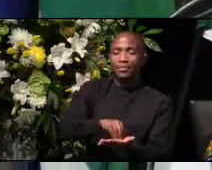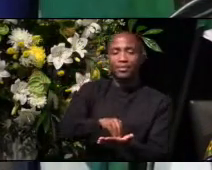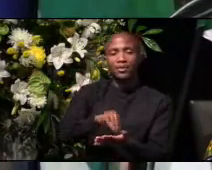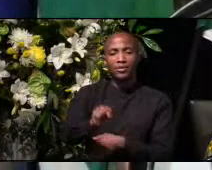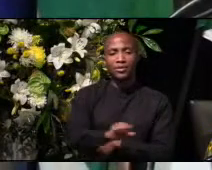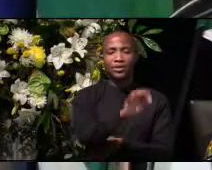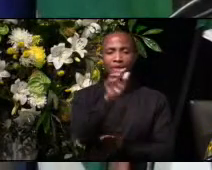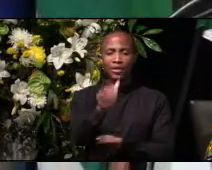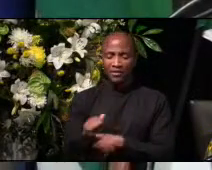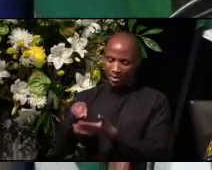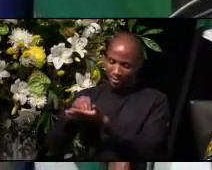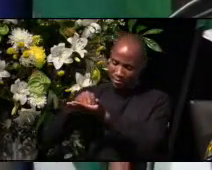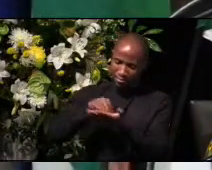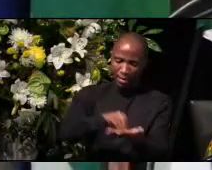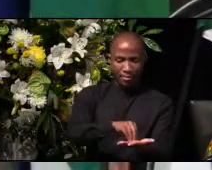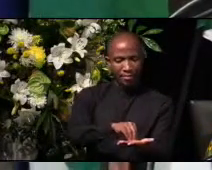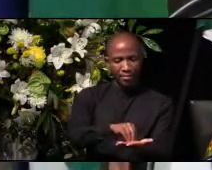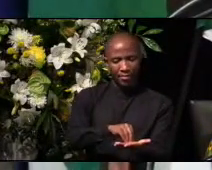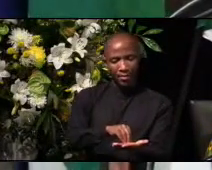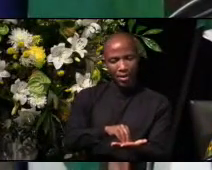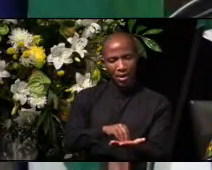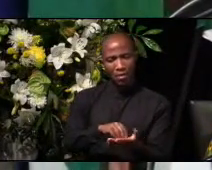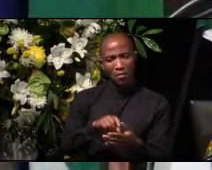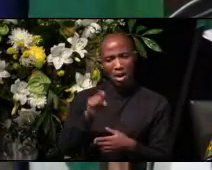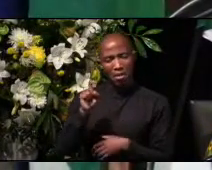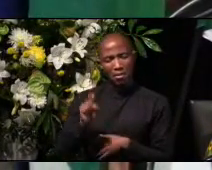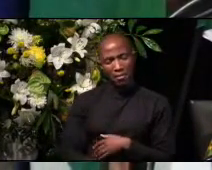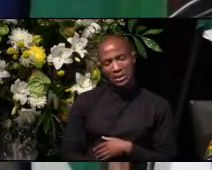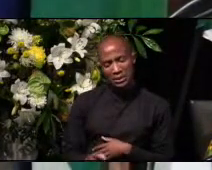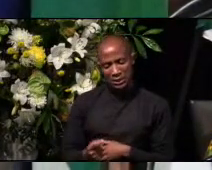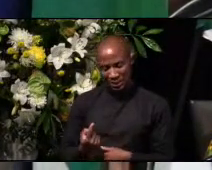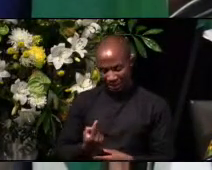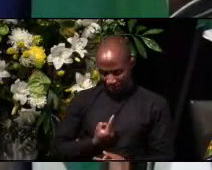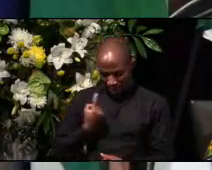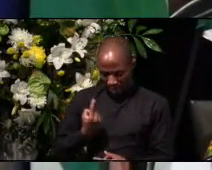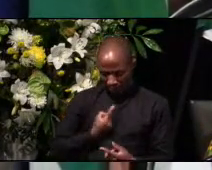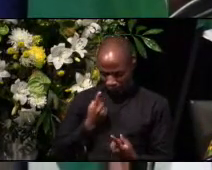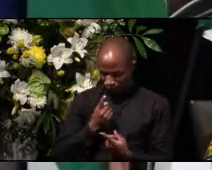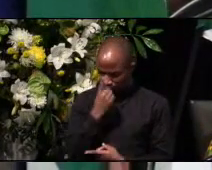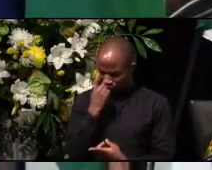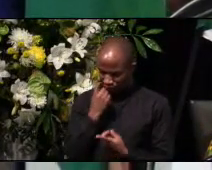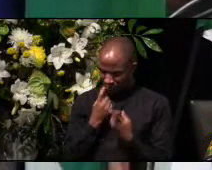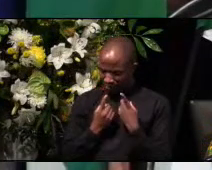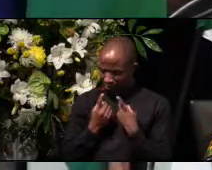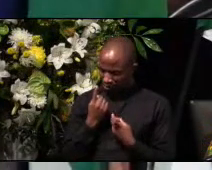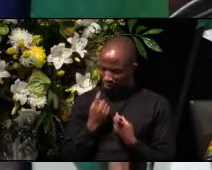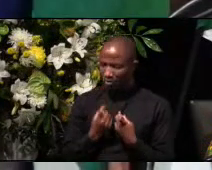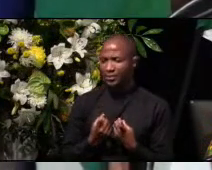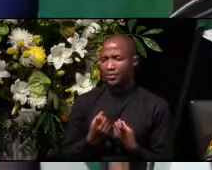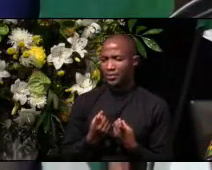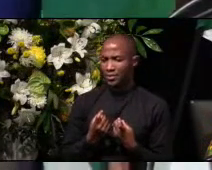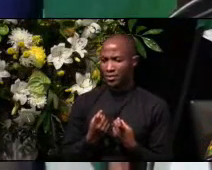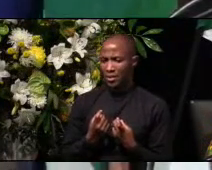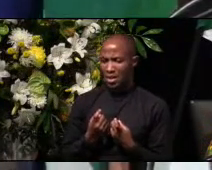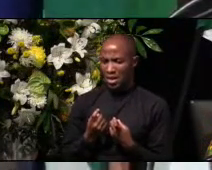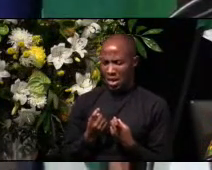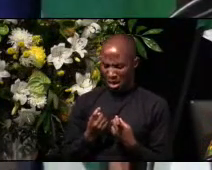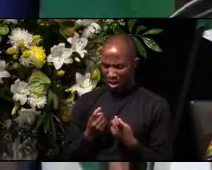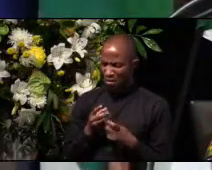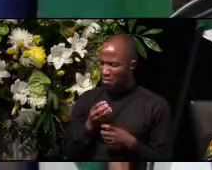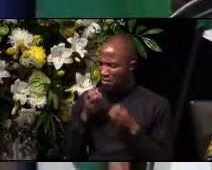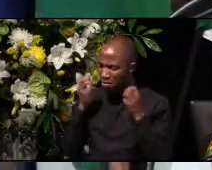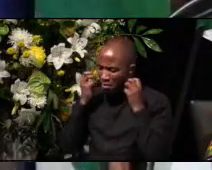we need to ask ourselves if we are proud to bring Moses cortana's remains